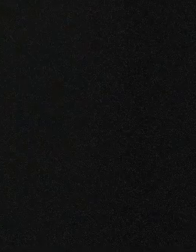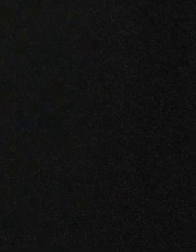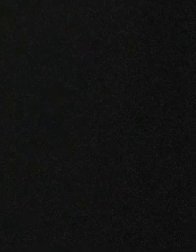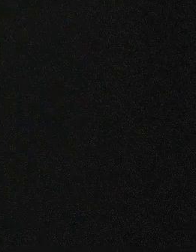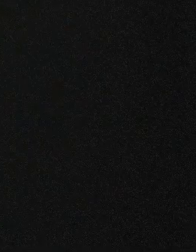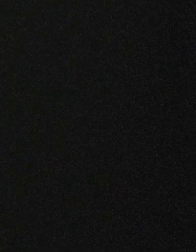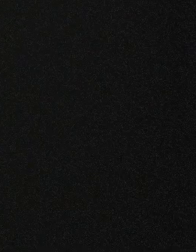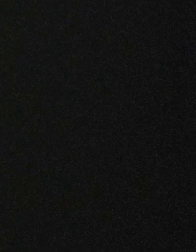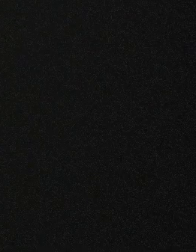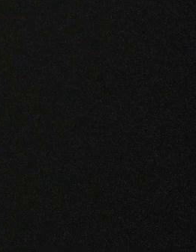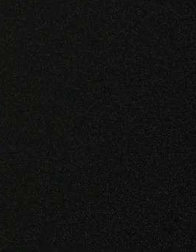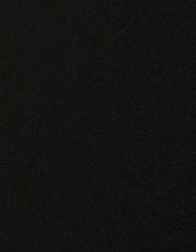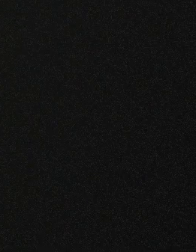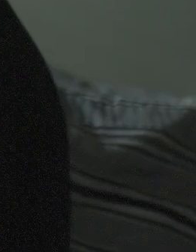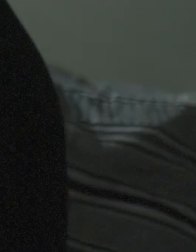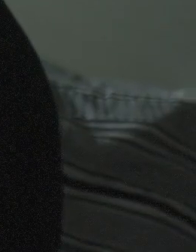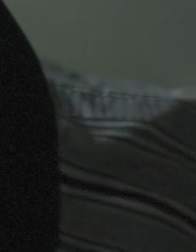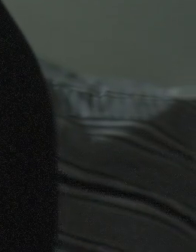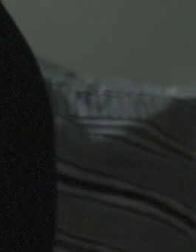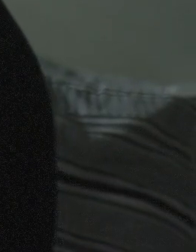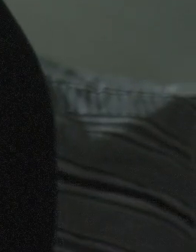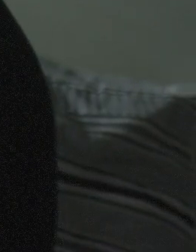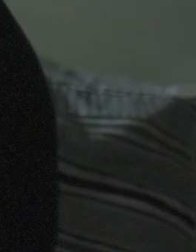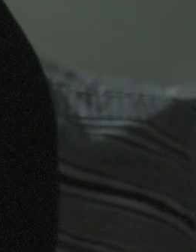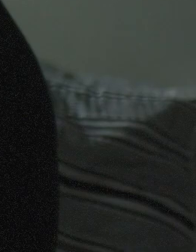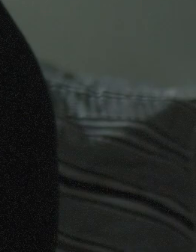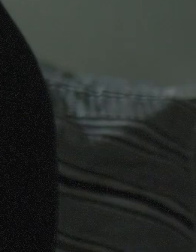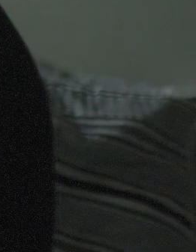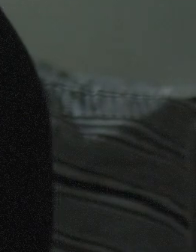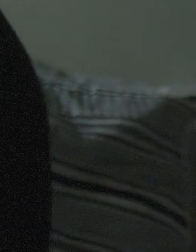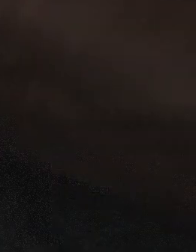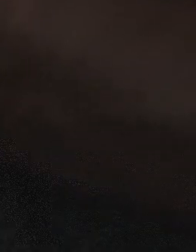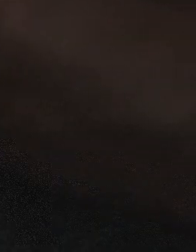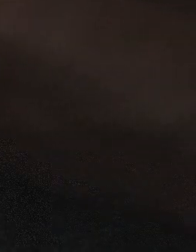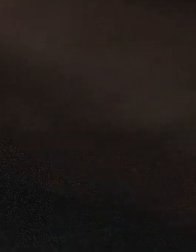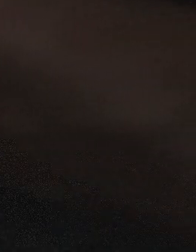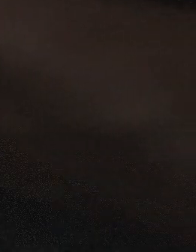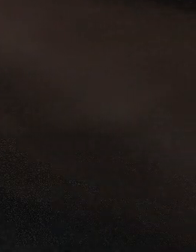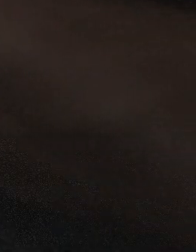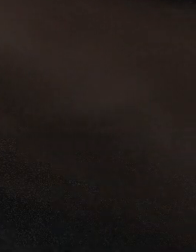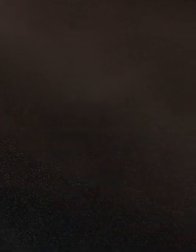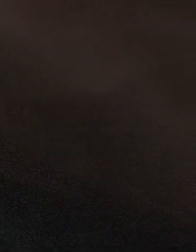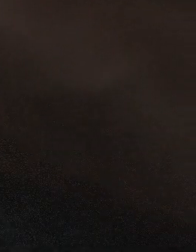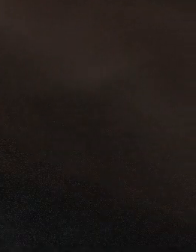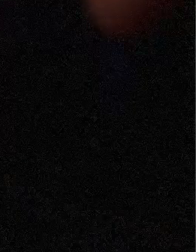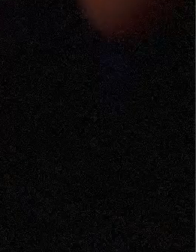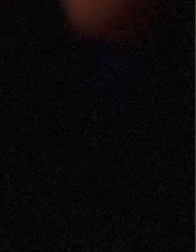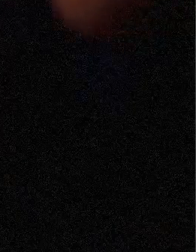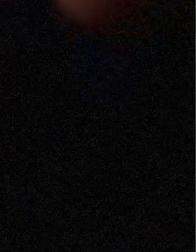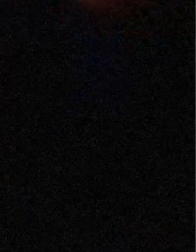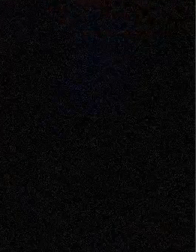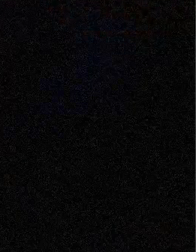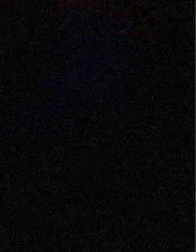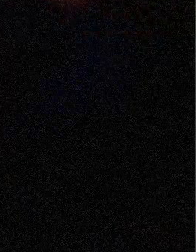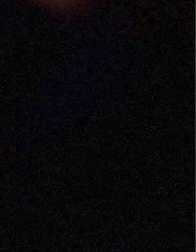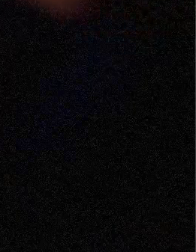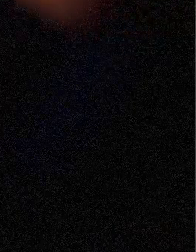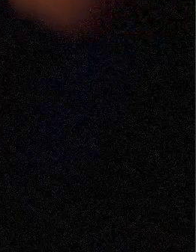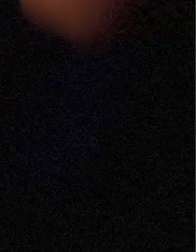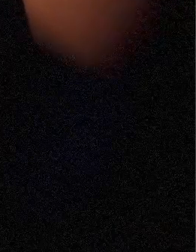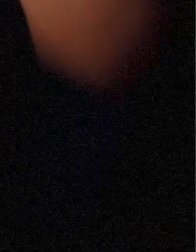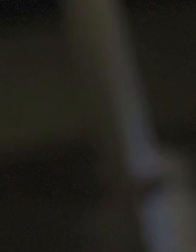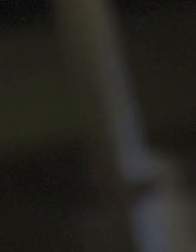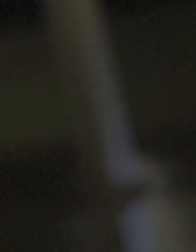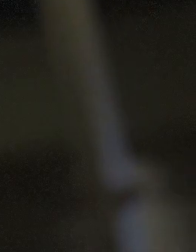that Christians face today and see how we should approach them with the Bible as our guide. How should we